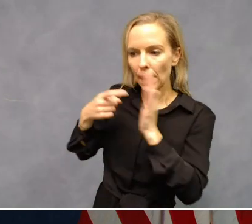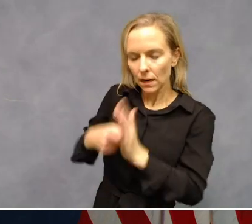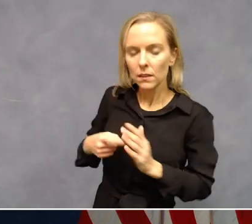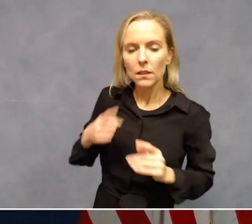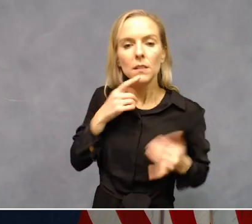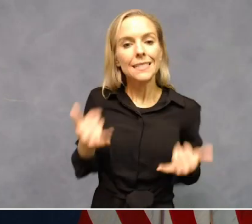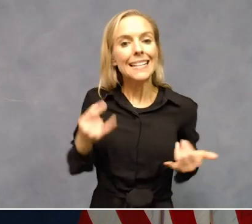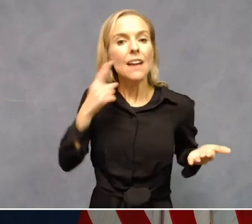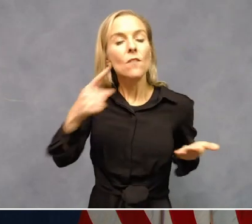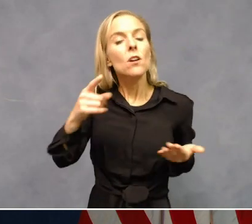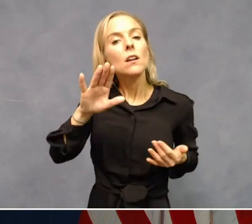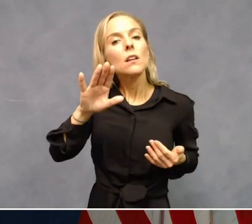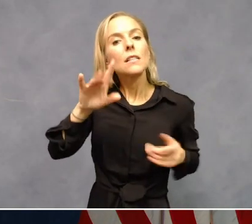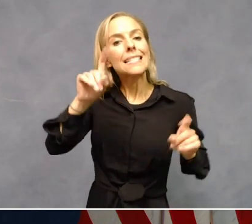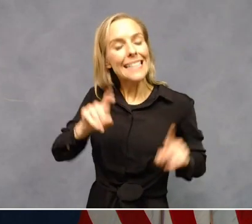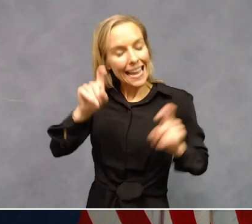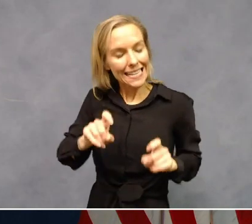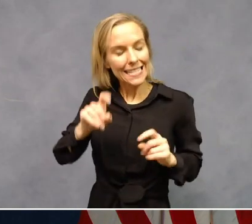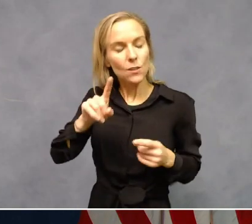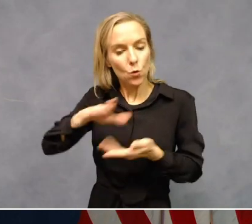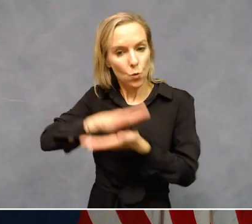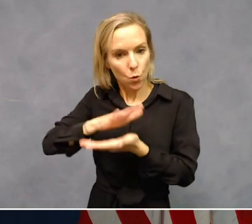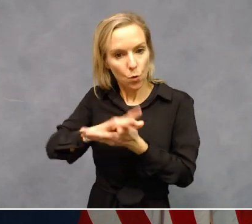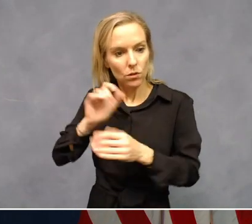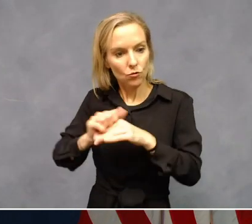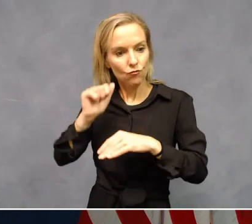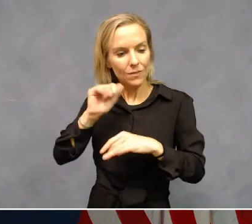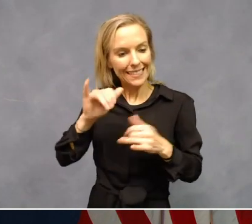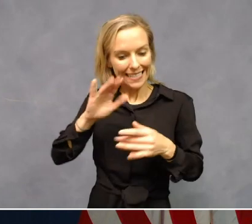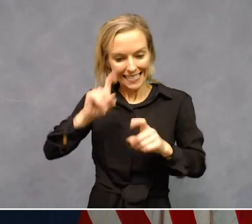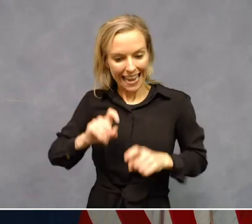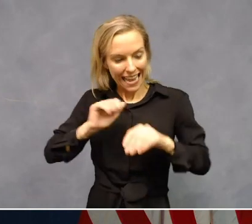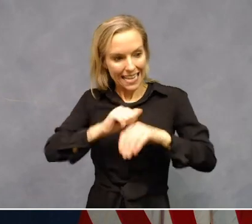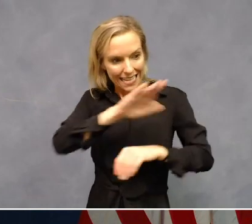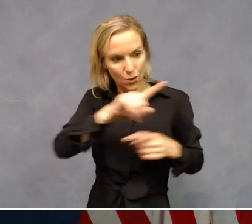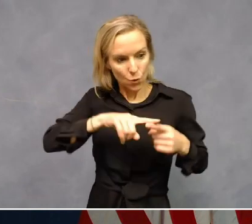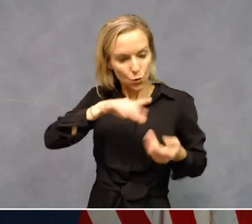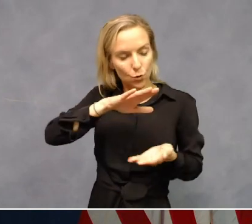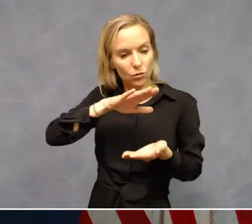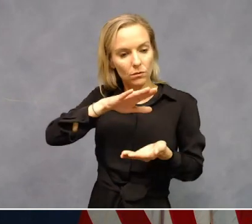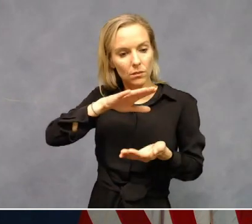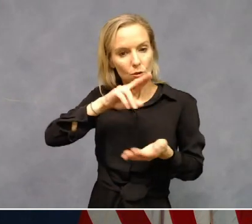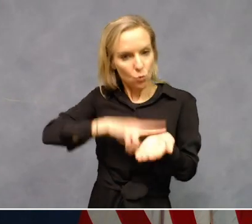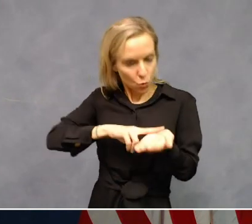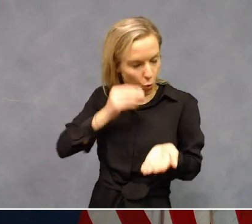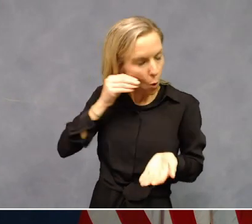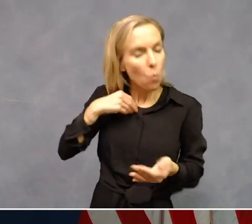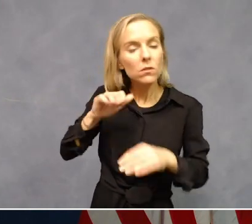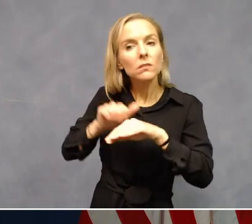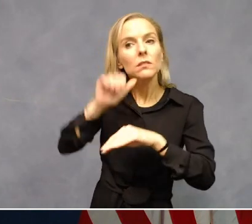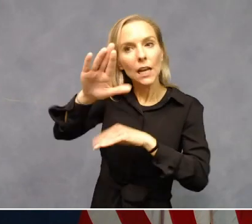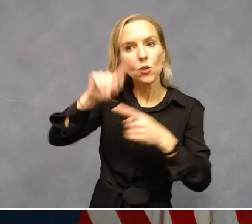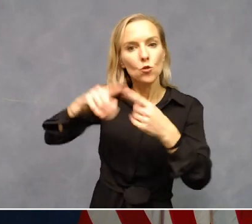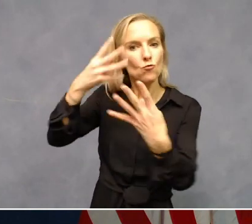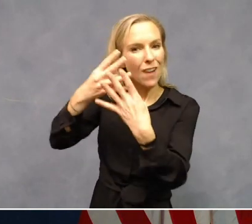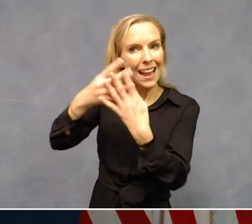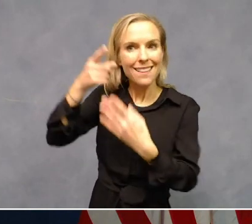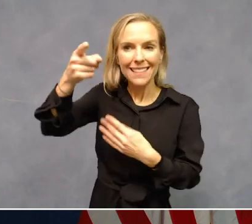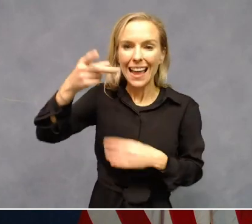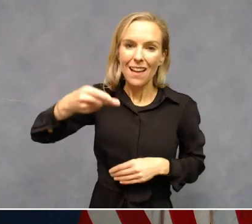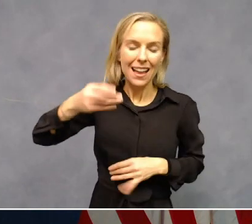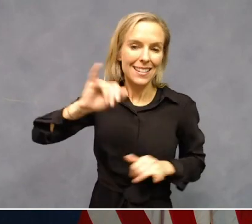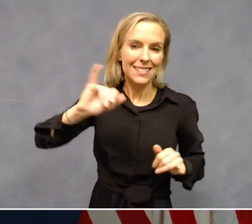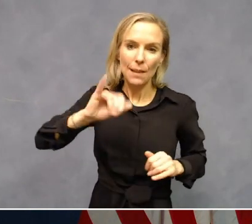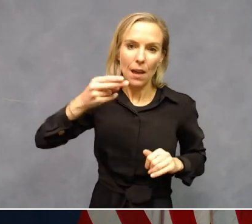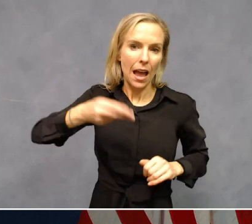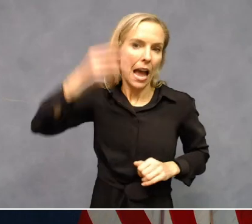tests. They've been sent directly to nursing homes. We are sending them to corrections. They have a higher error rate than just about every other test, so